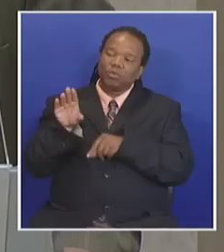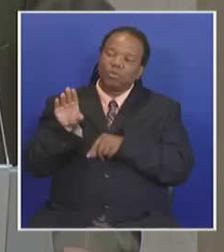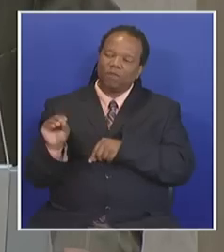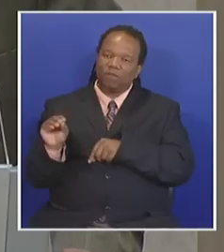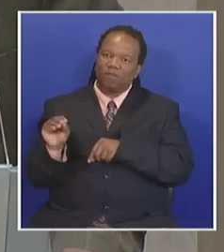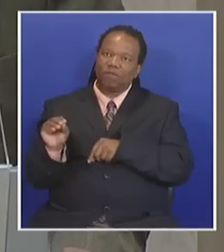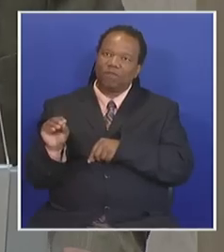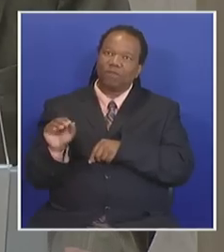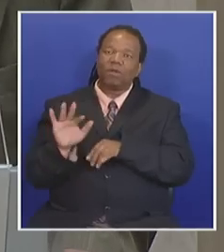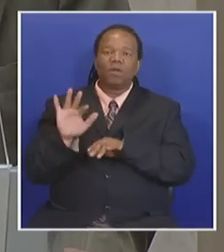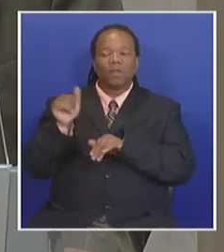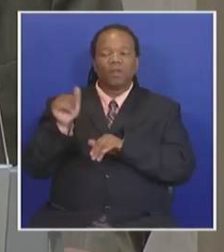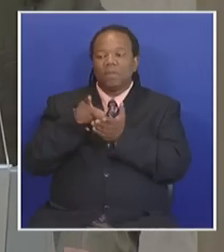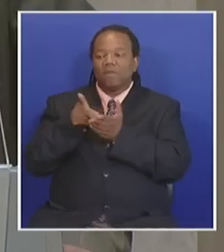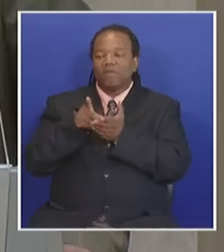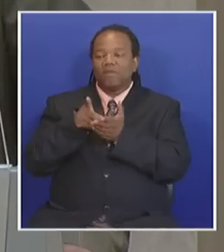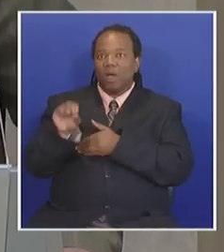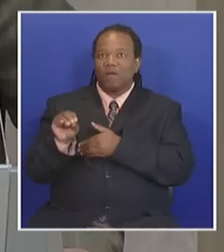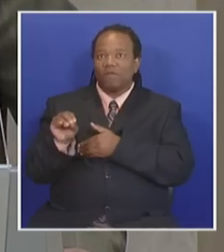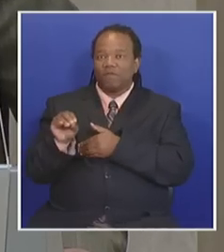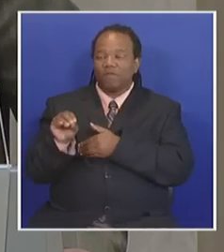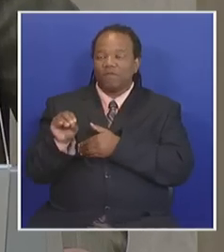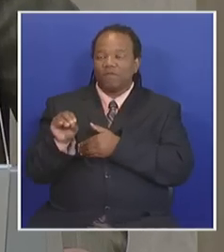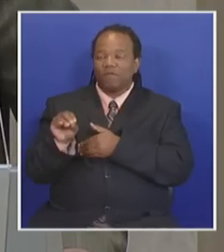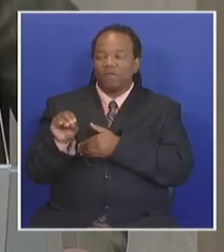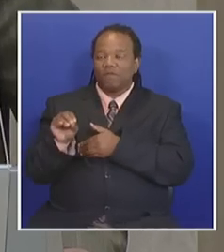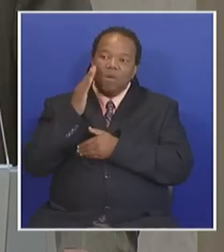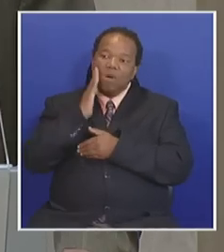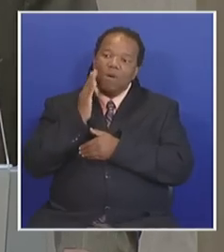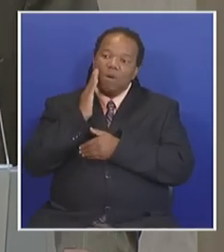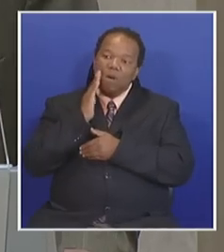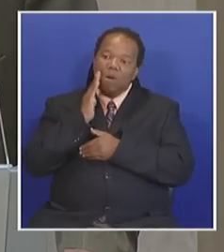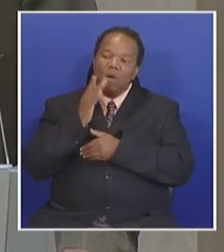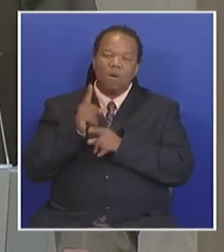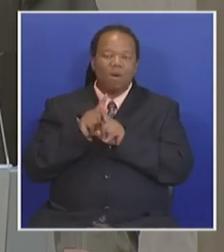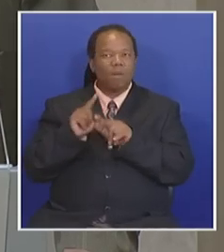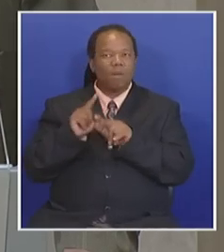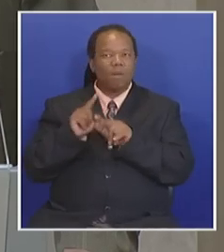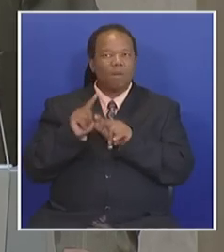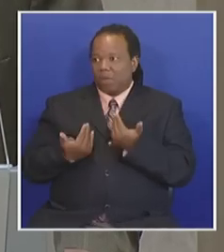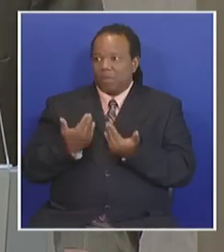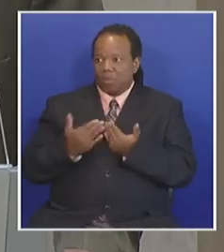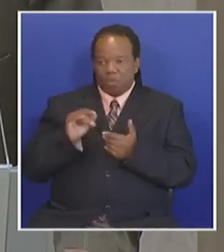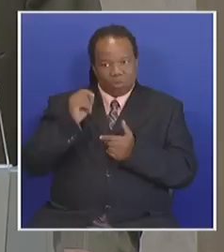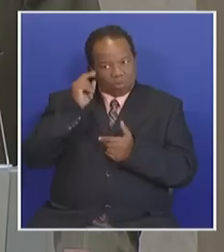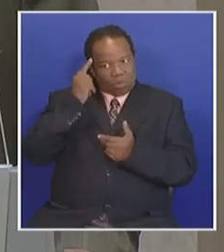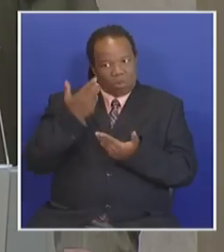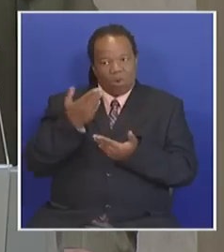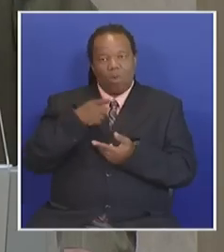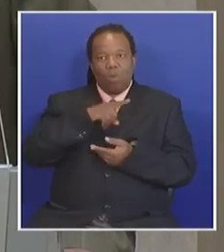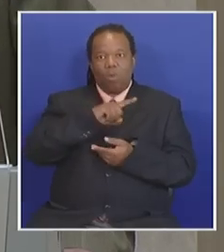you are privileged in ways that you might not even realize because you haven't